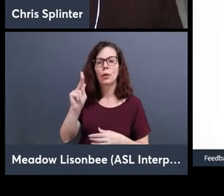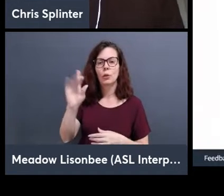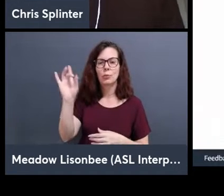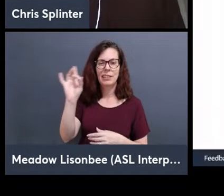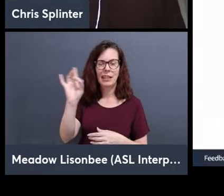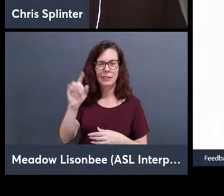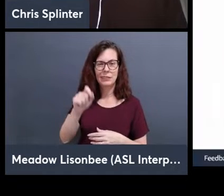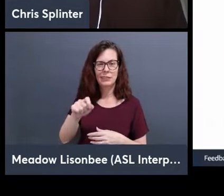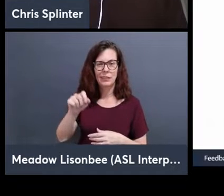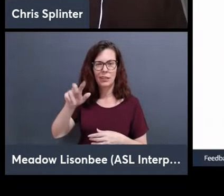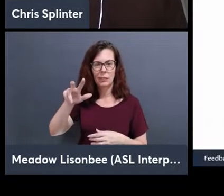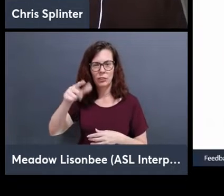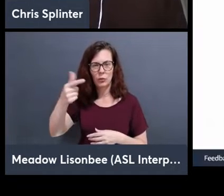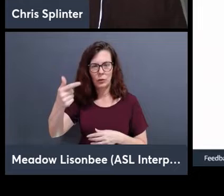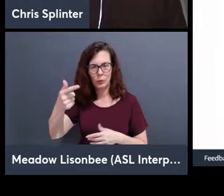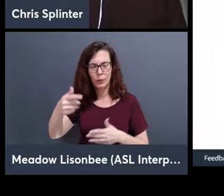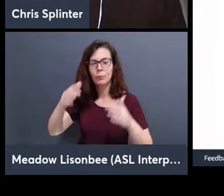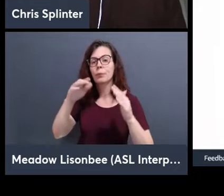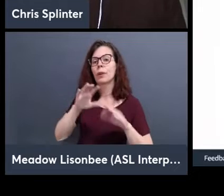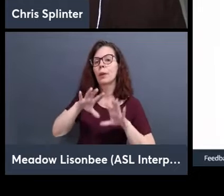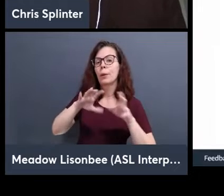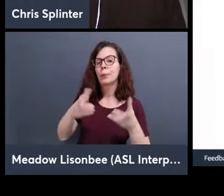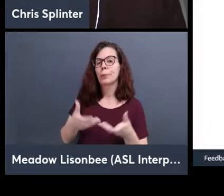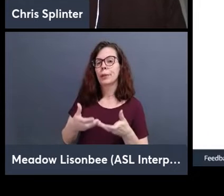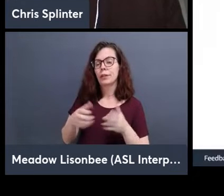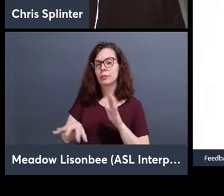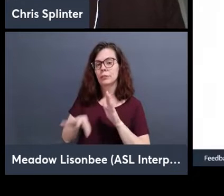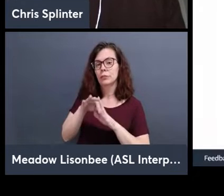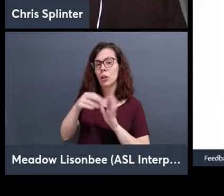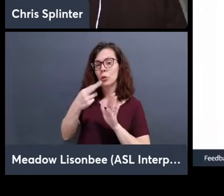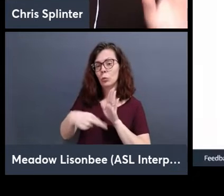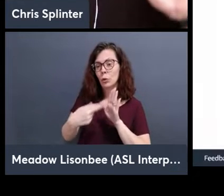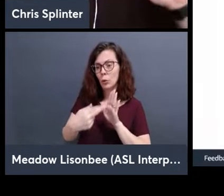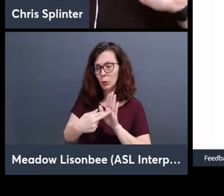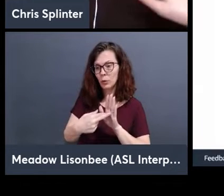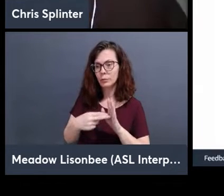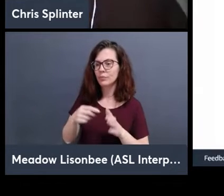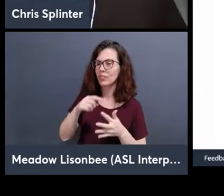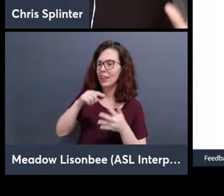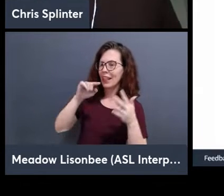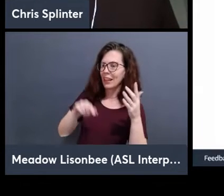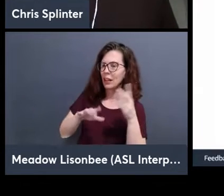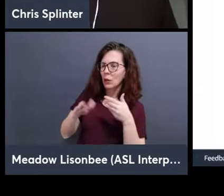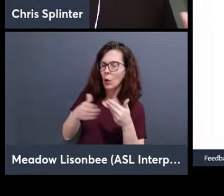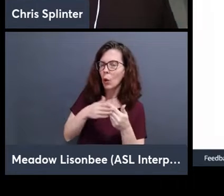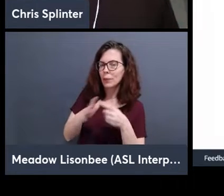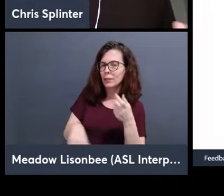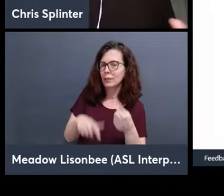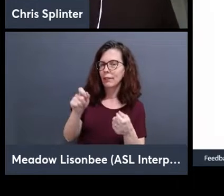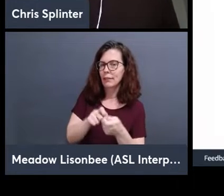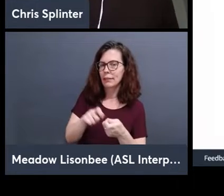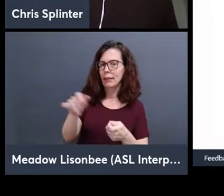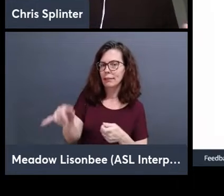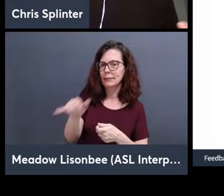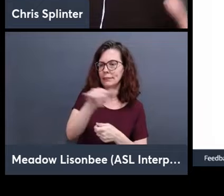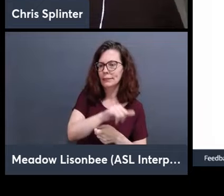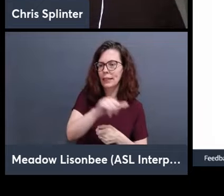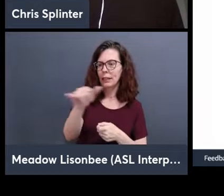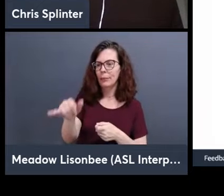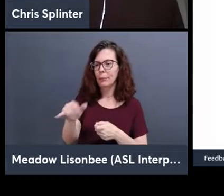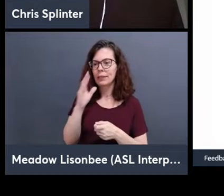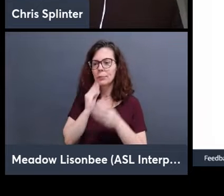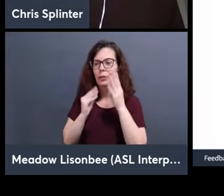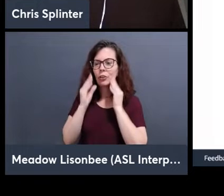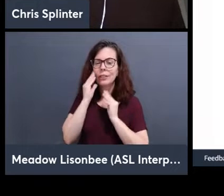choose a cluster role. And this is all almost exactly the same as the experience would be if you